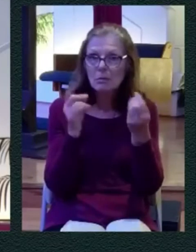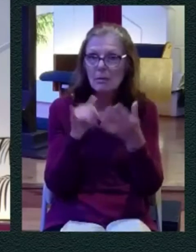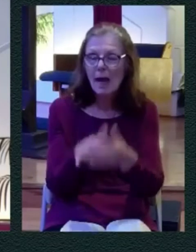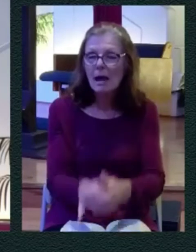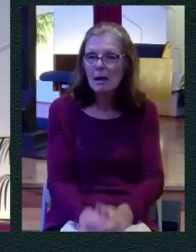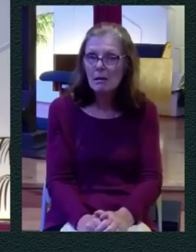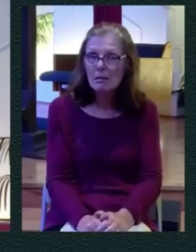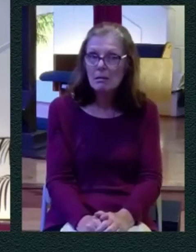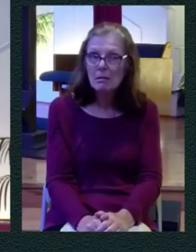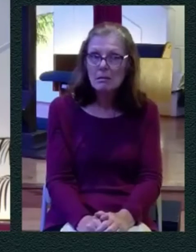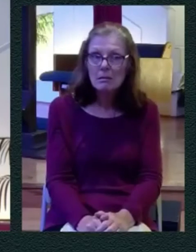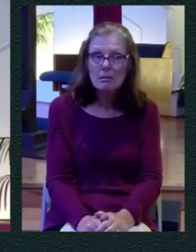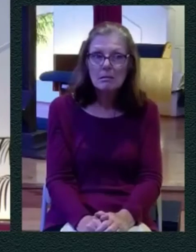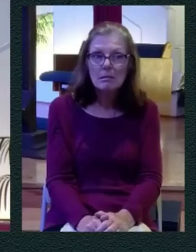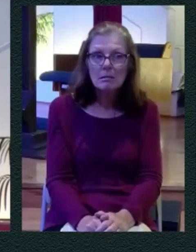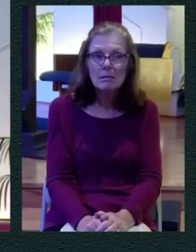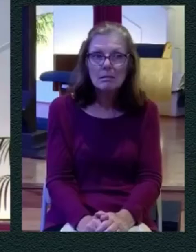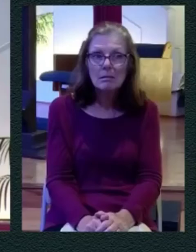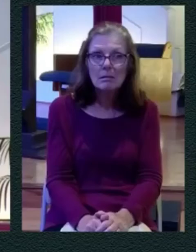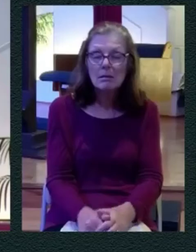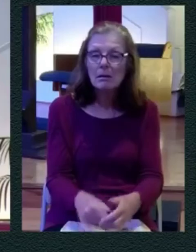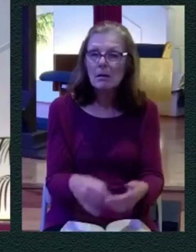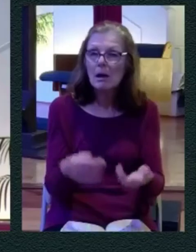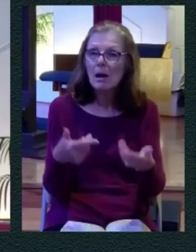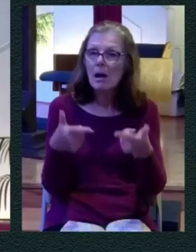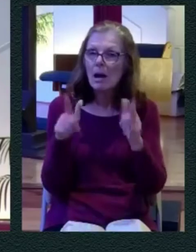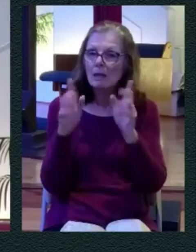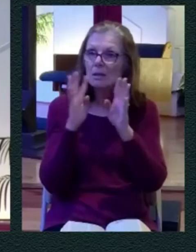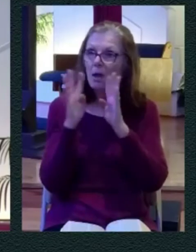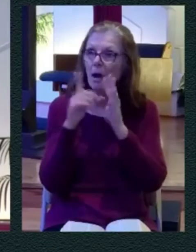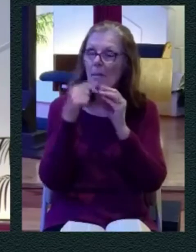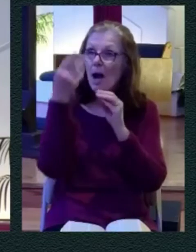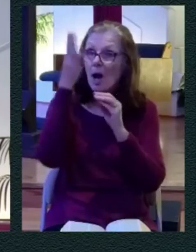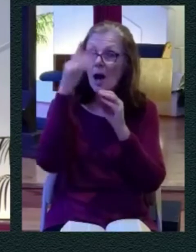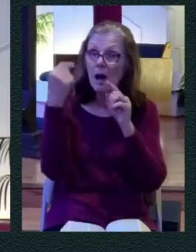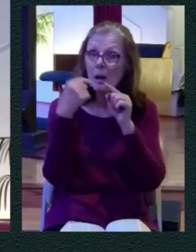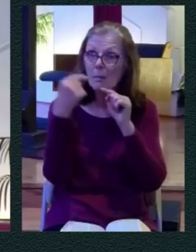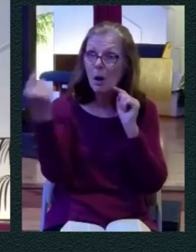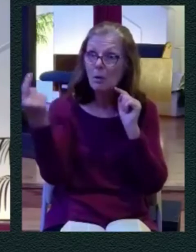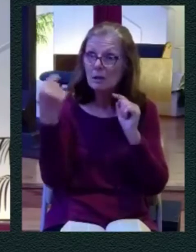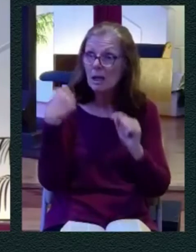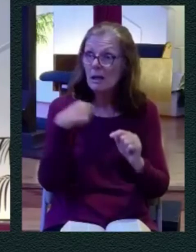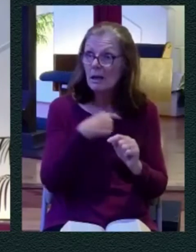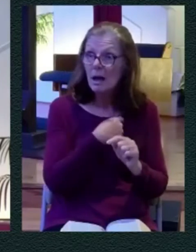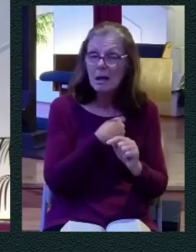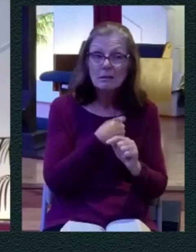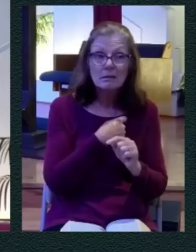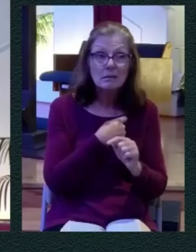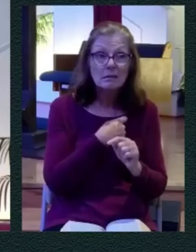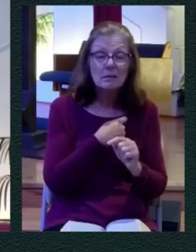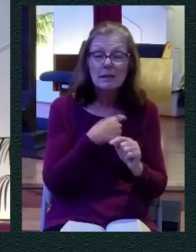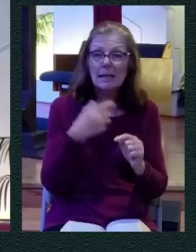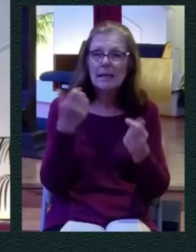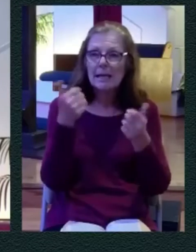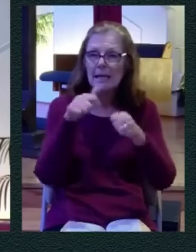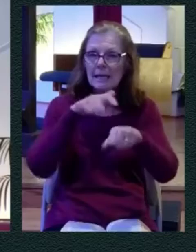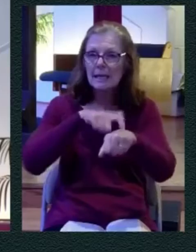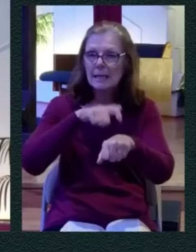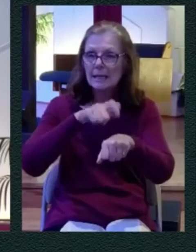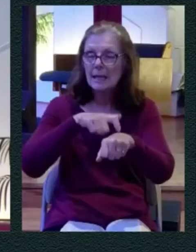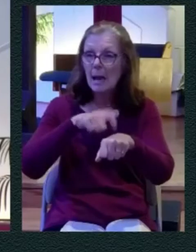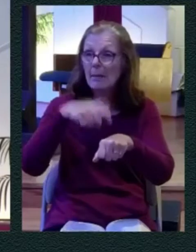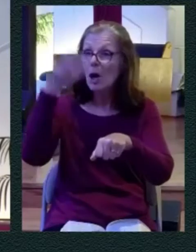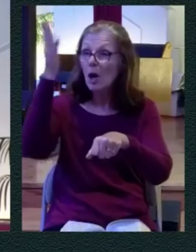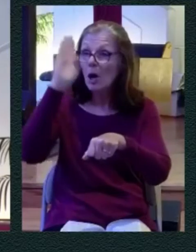We've talked about God's opposition. And I think it's pretty clear that any time God moves against